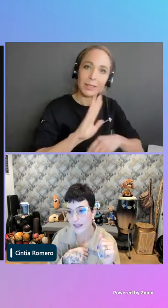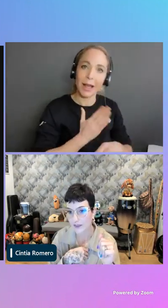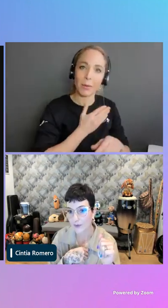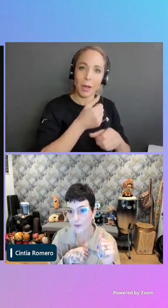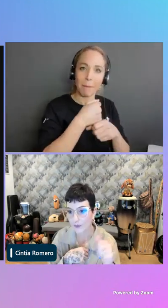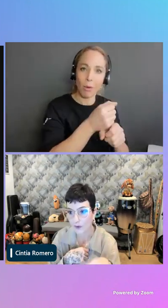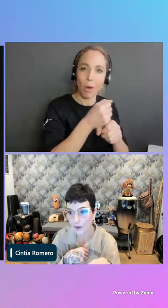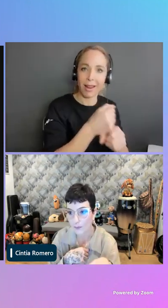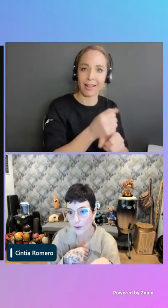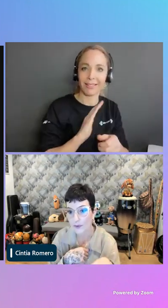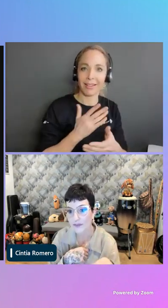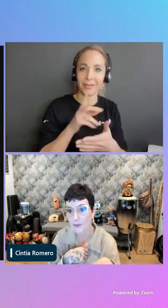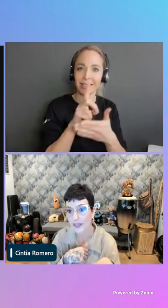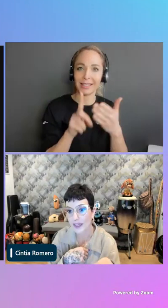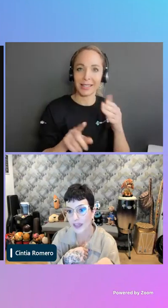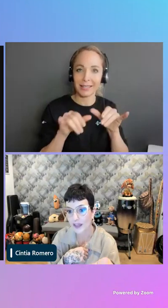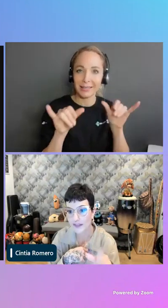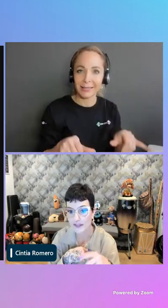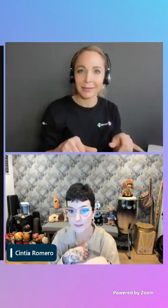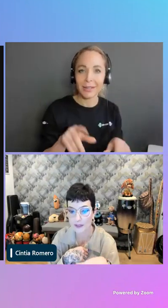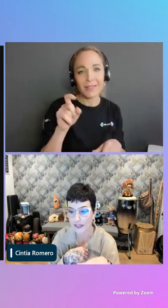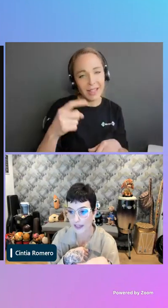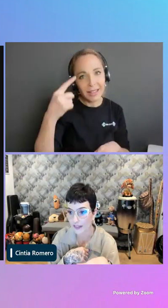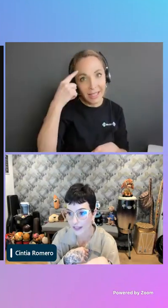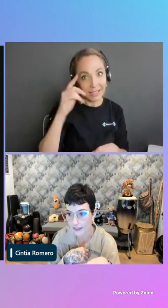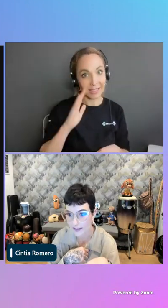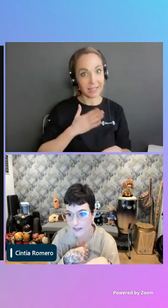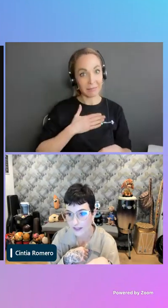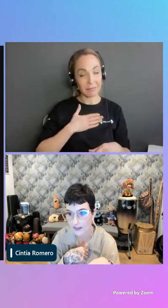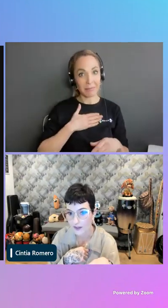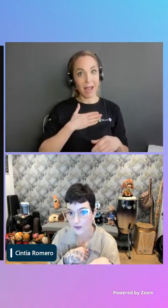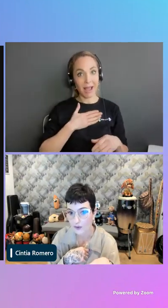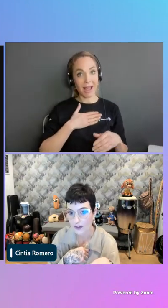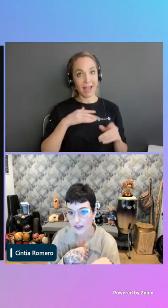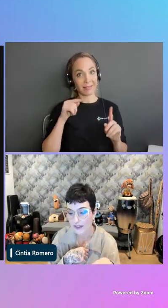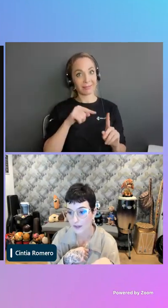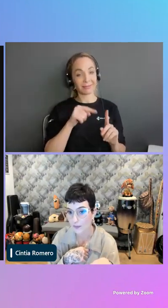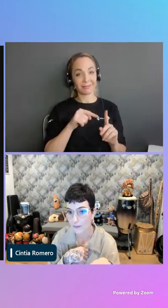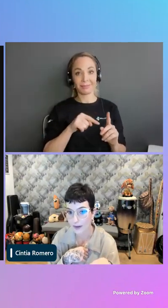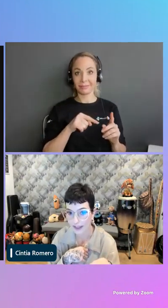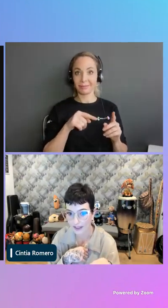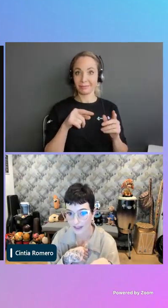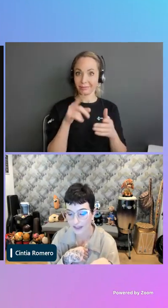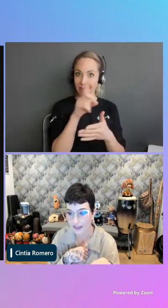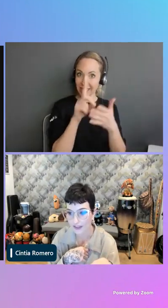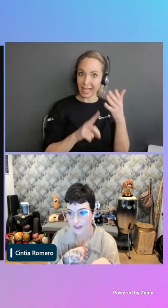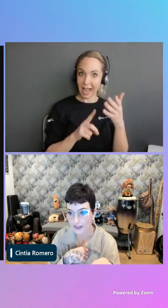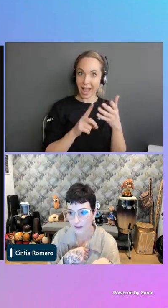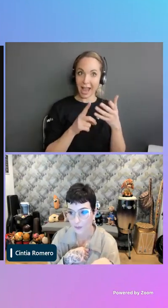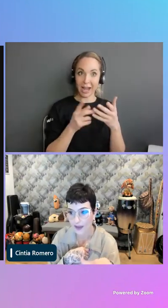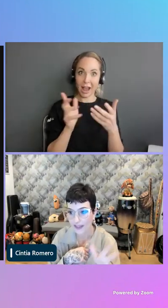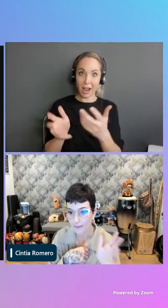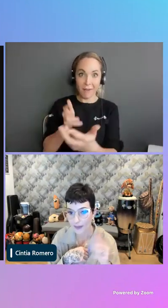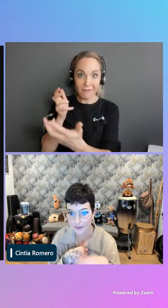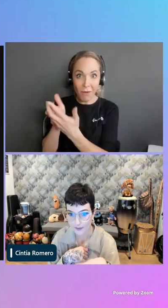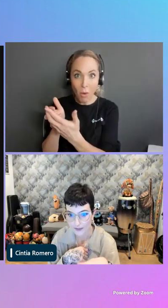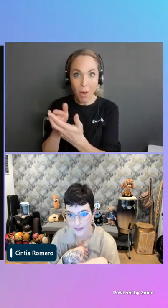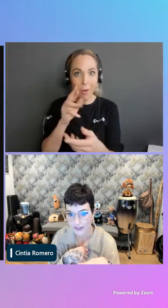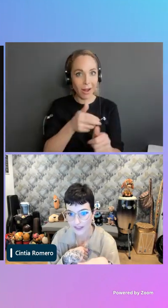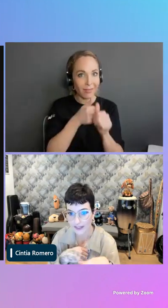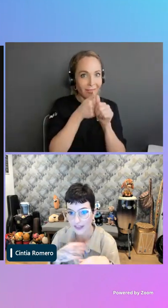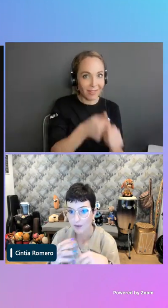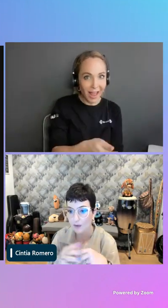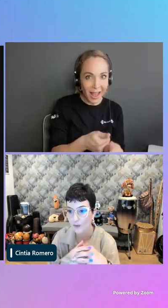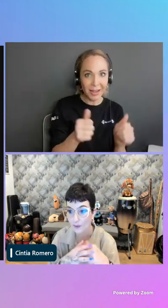my design conform with WCAG accessibility guidelines, or does it comply? Why it